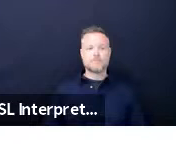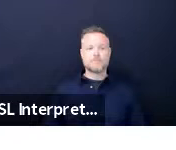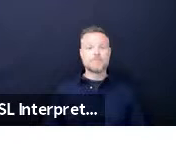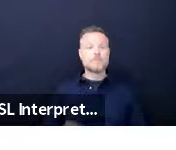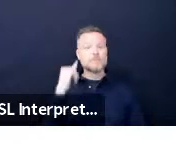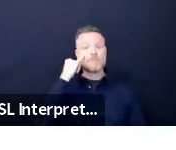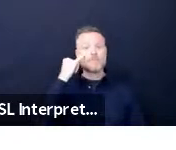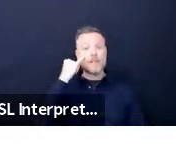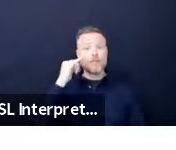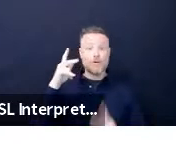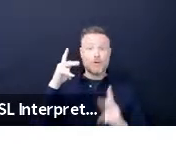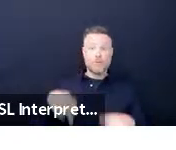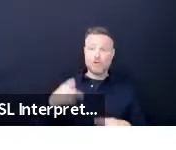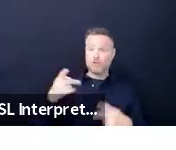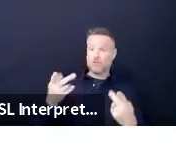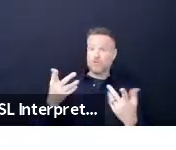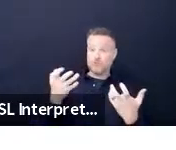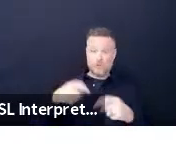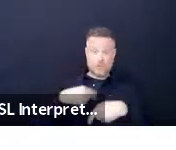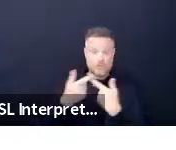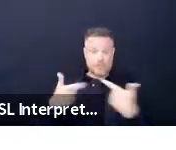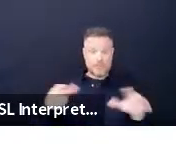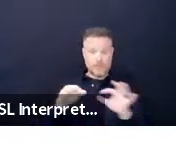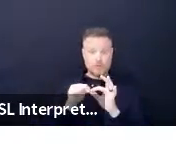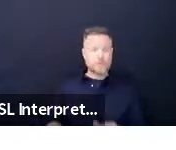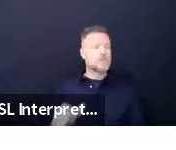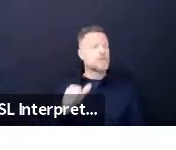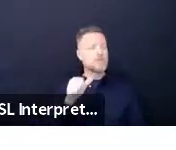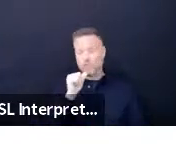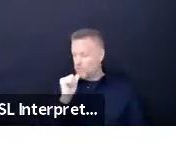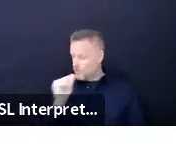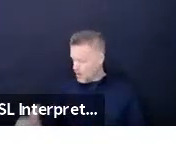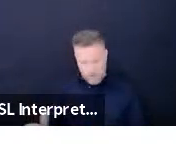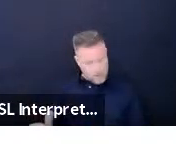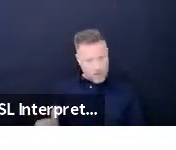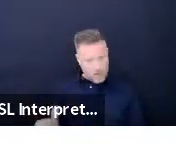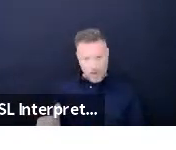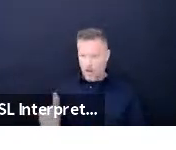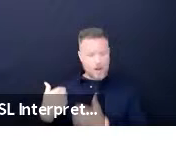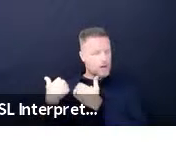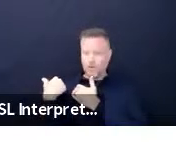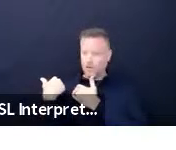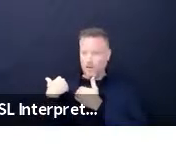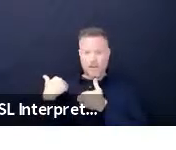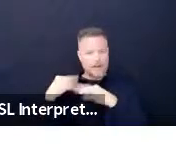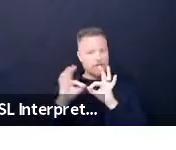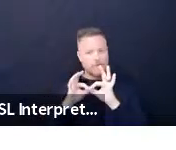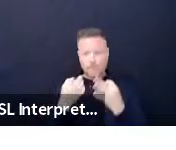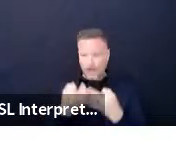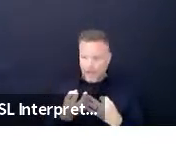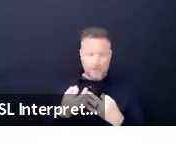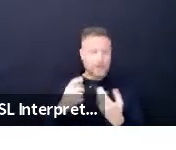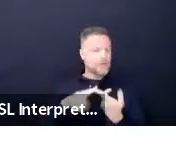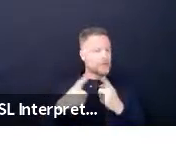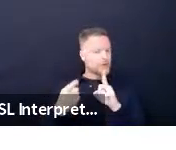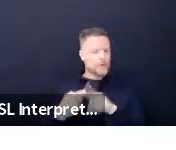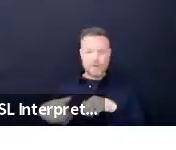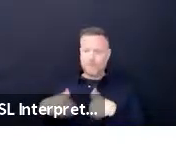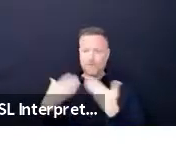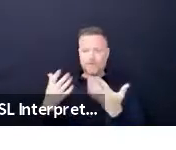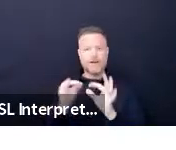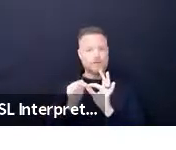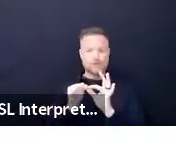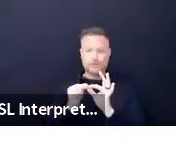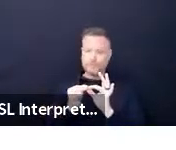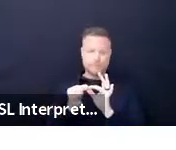If someone needs a sign language interpreter, do not rely on a family member or friend to interpret for